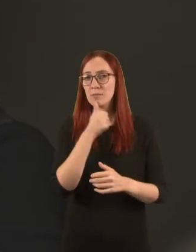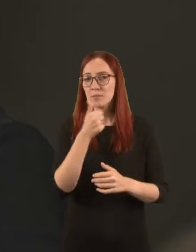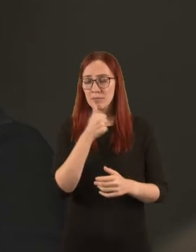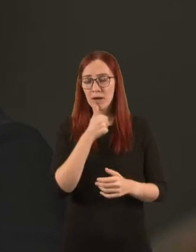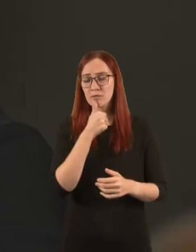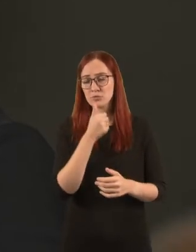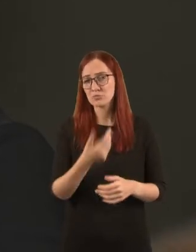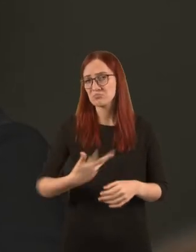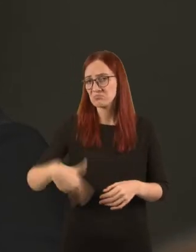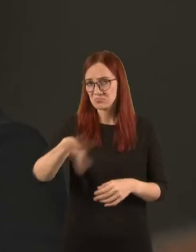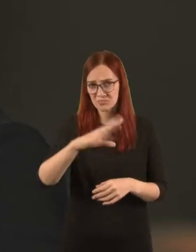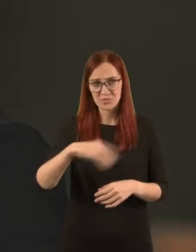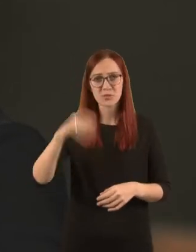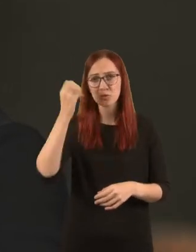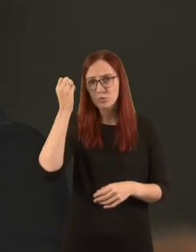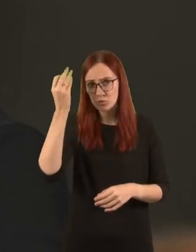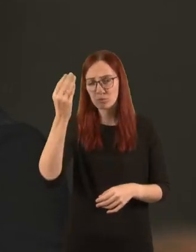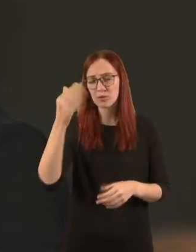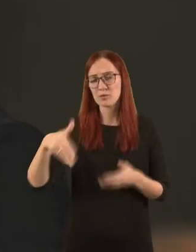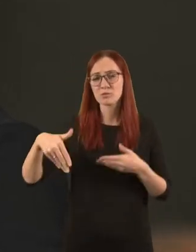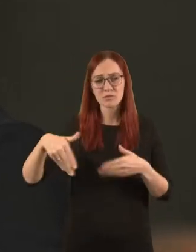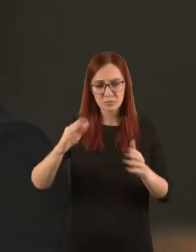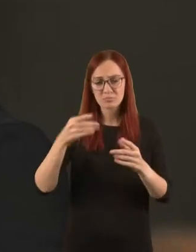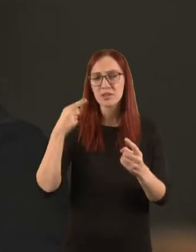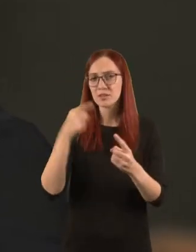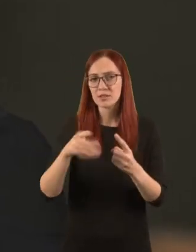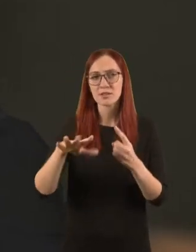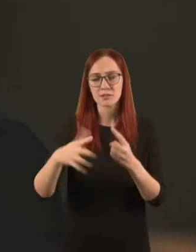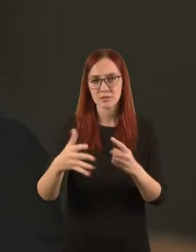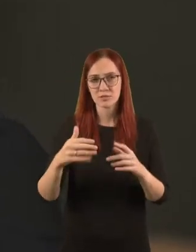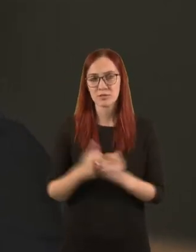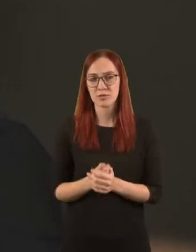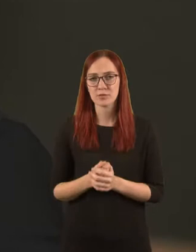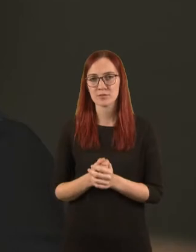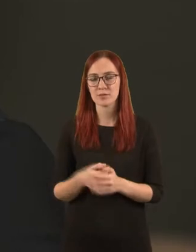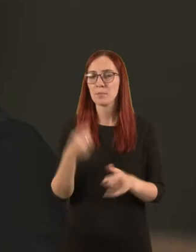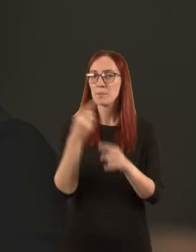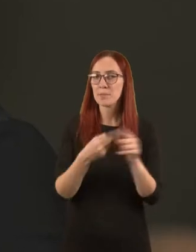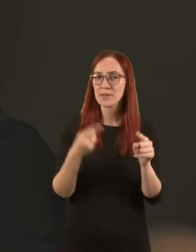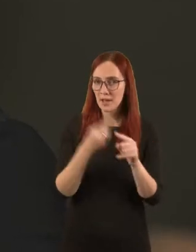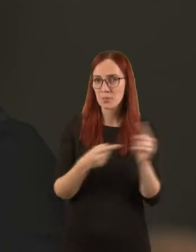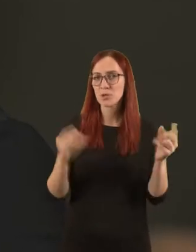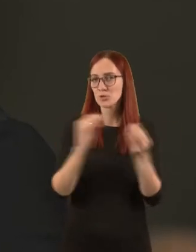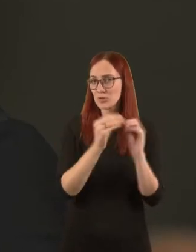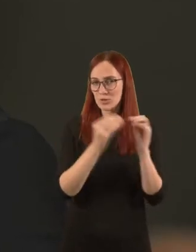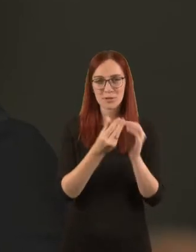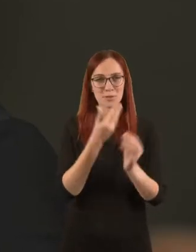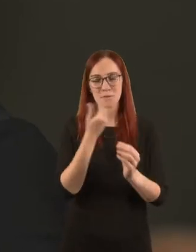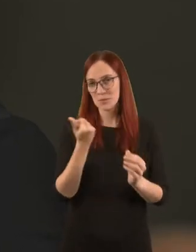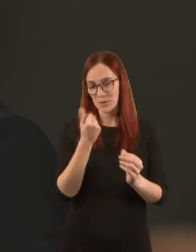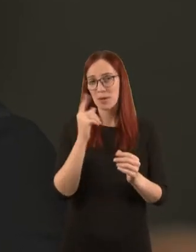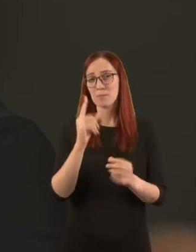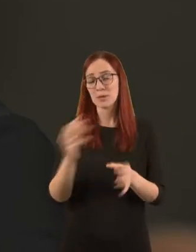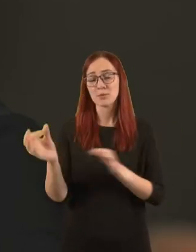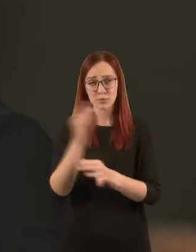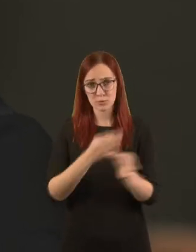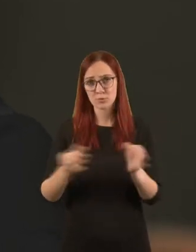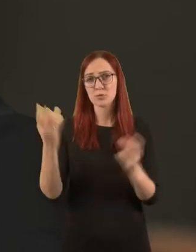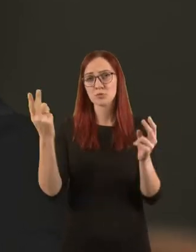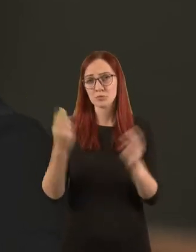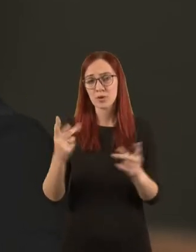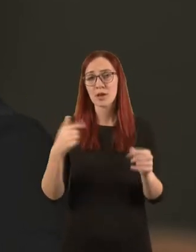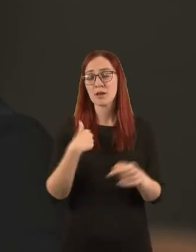a consensus on the status quo, on the concepts. Perhaps we not always agree on